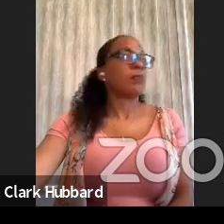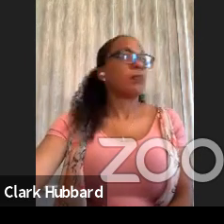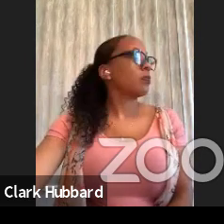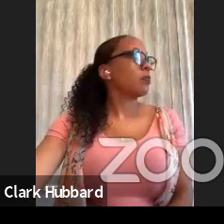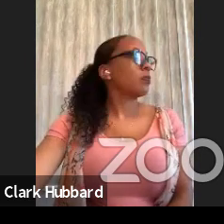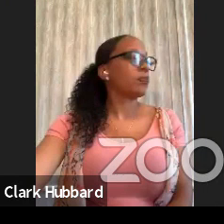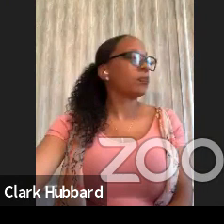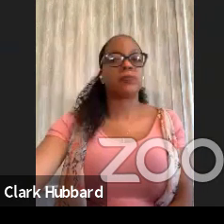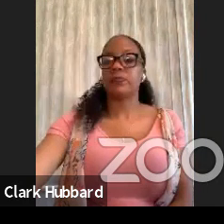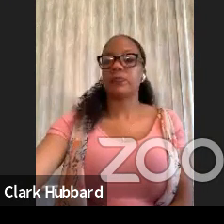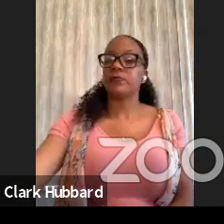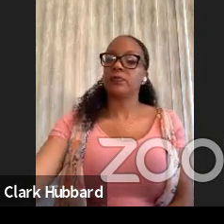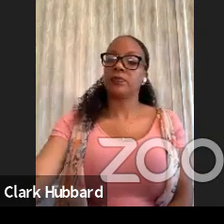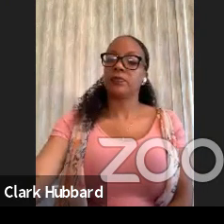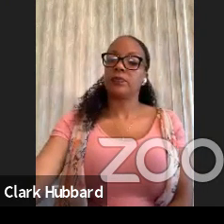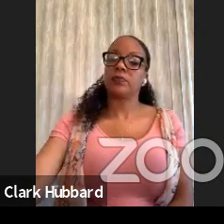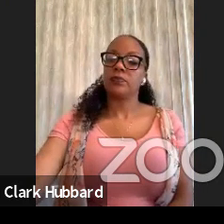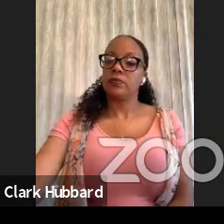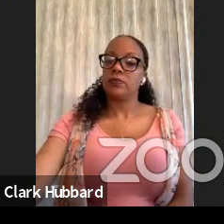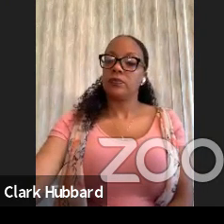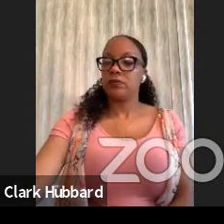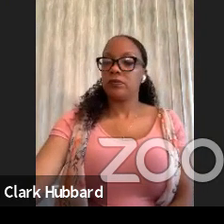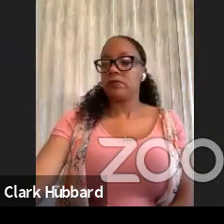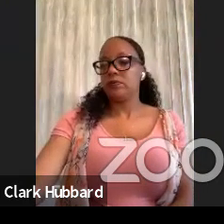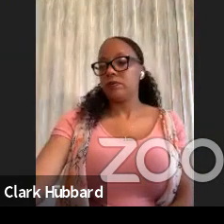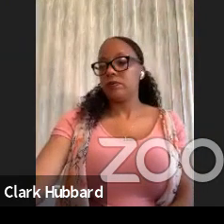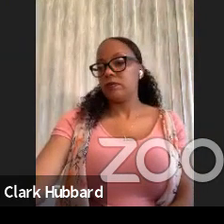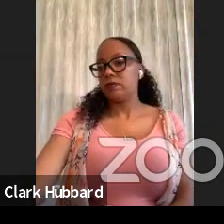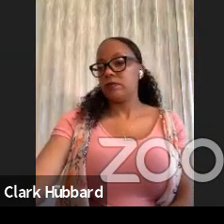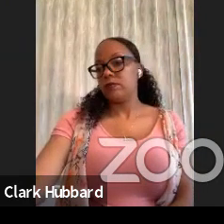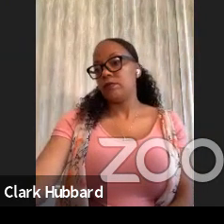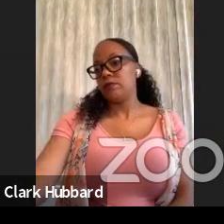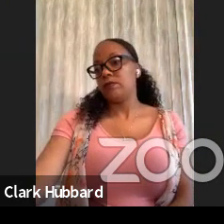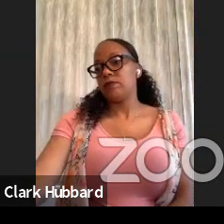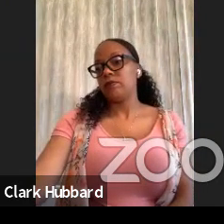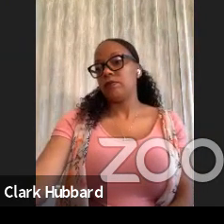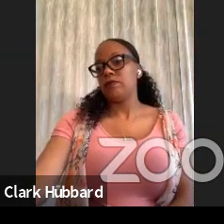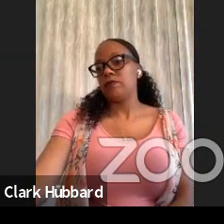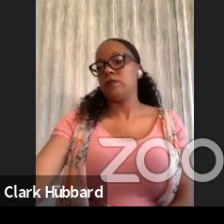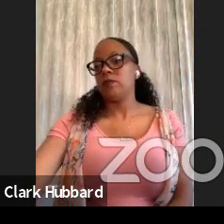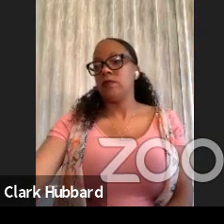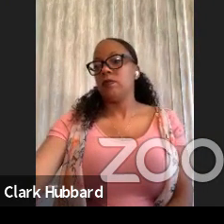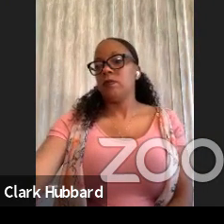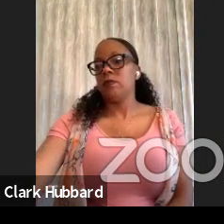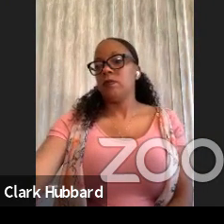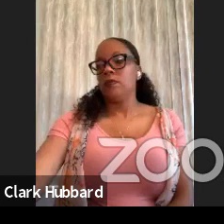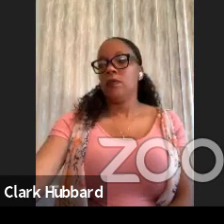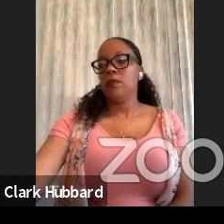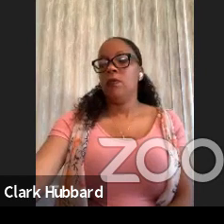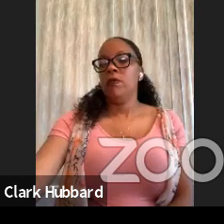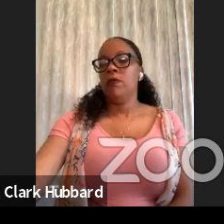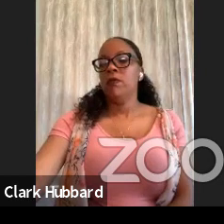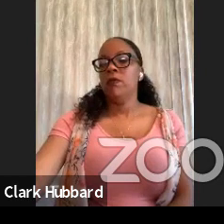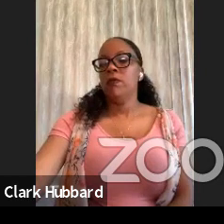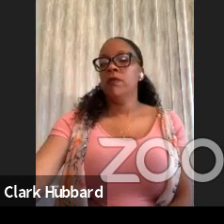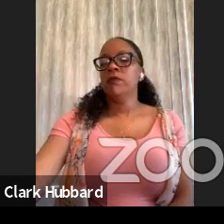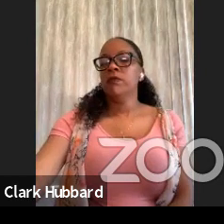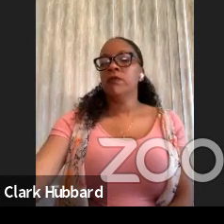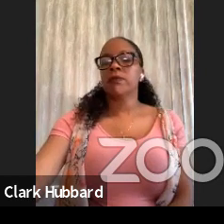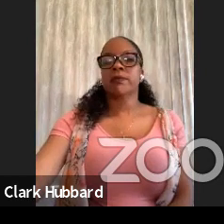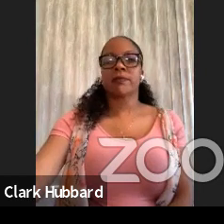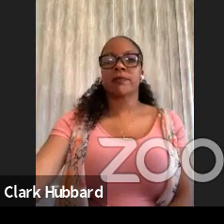the judicial eviction process and taking matters into their own hands to conduct illegal self-help